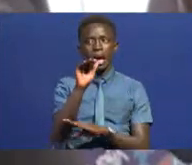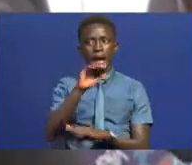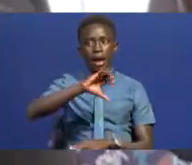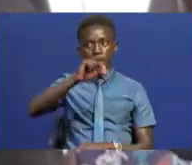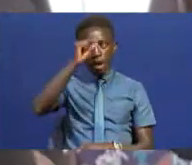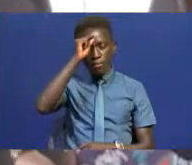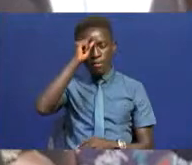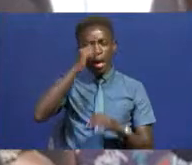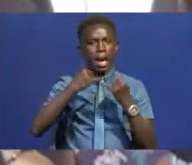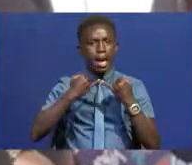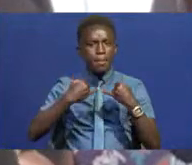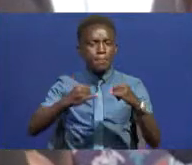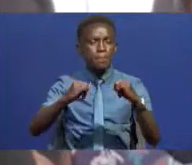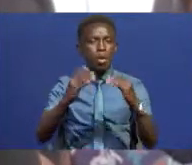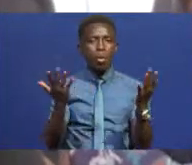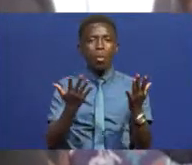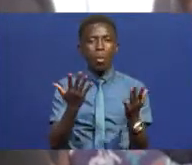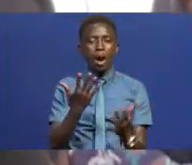prioritized actions